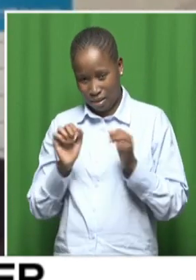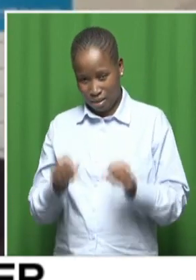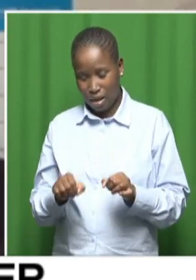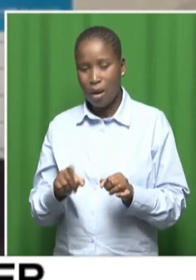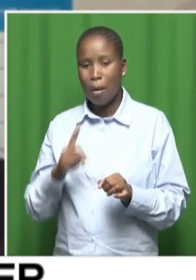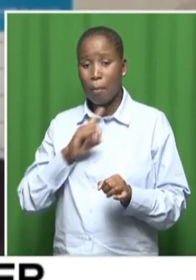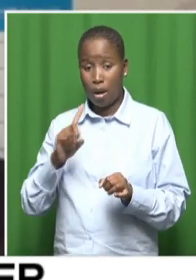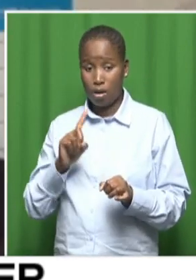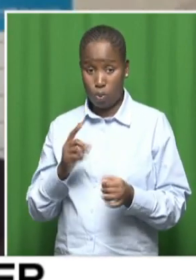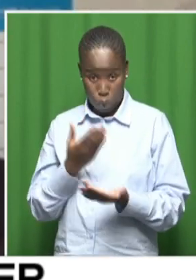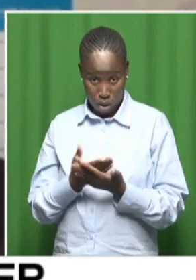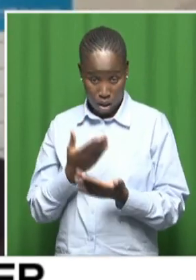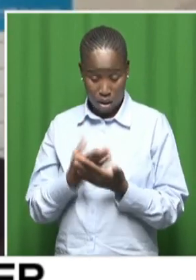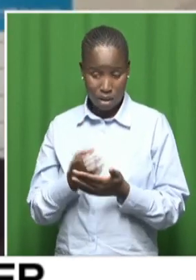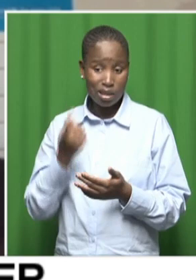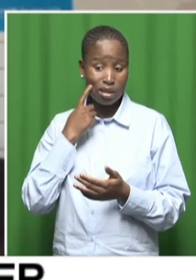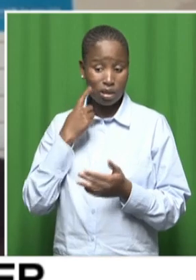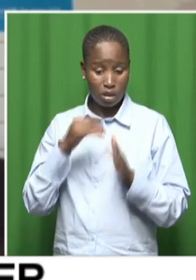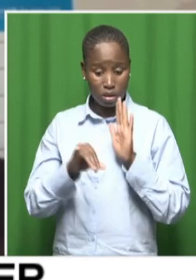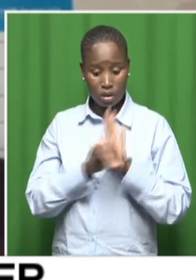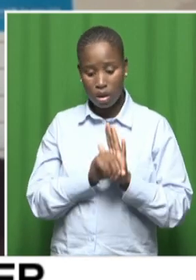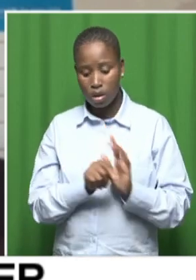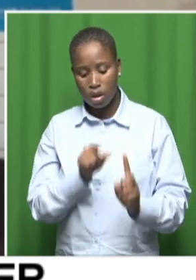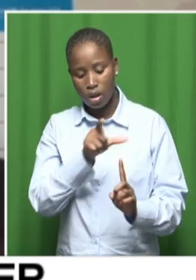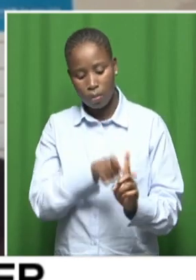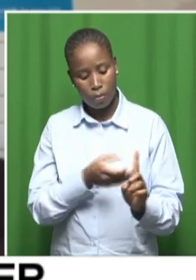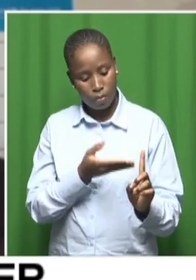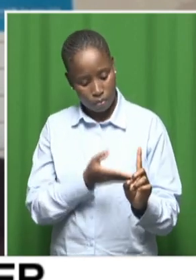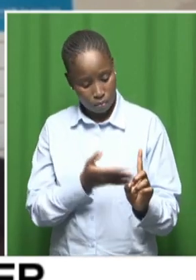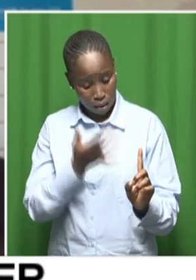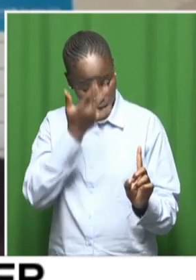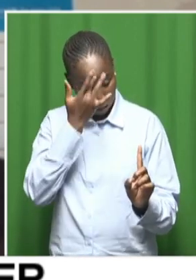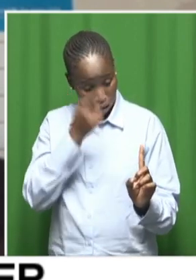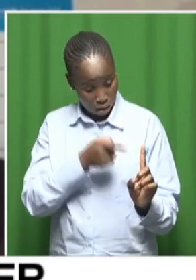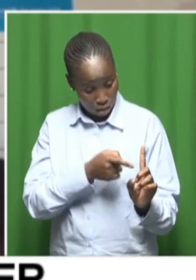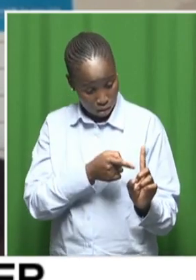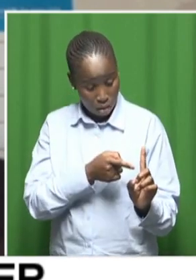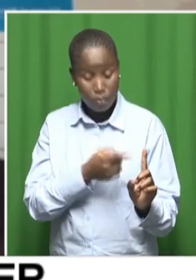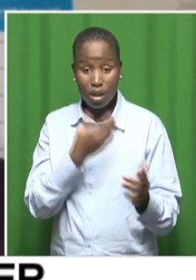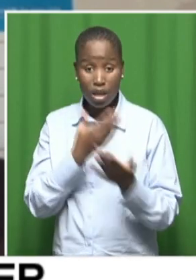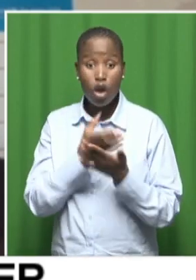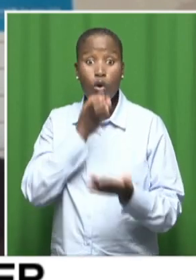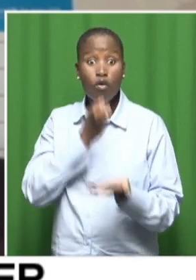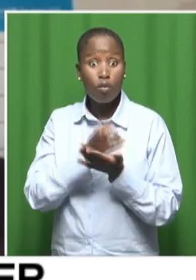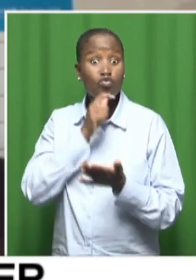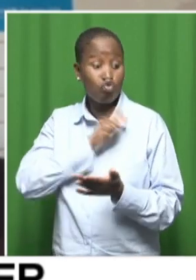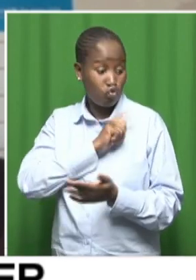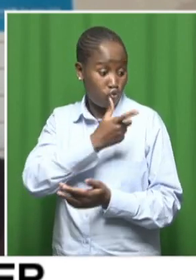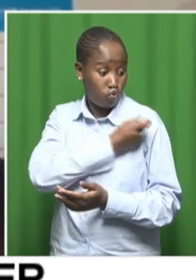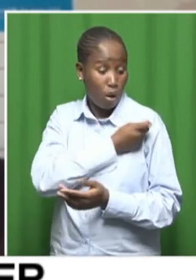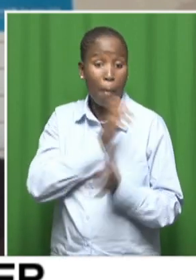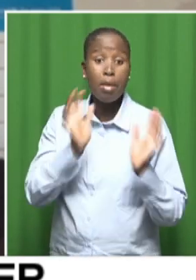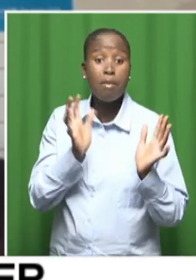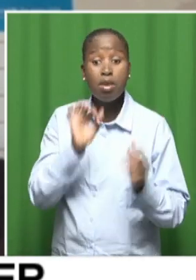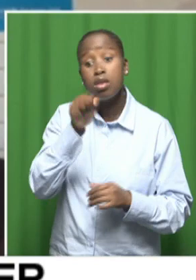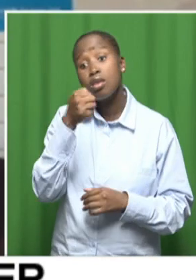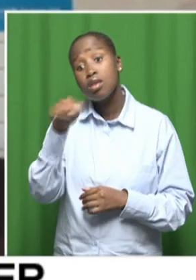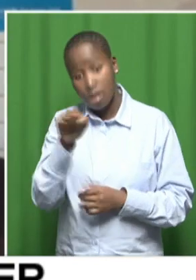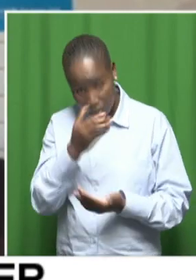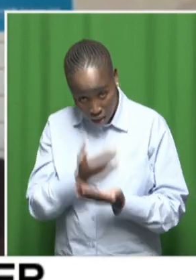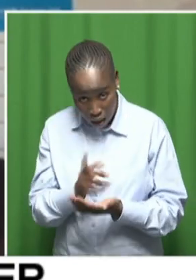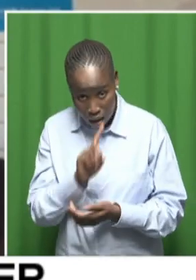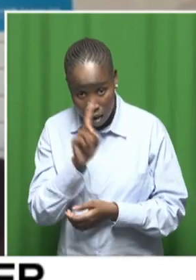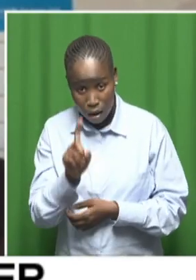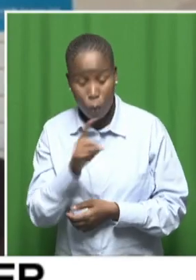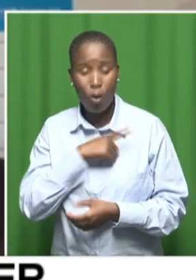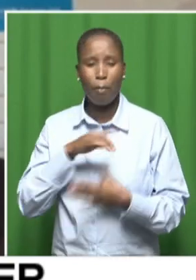way of telling if the people that have been affected have in fact been vaccinated against measles? Because it's quite a wide range. It's not just children we're